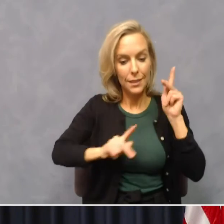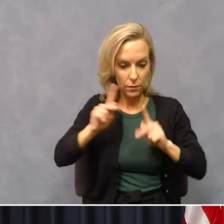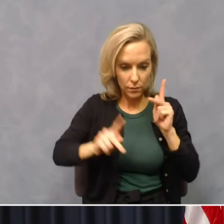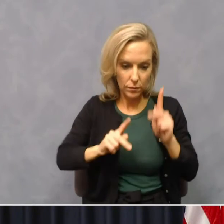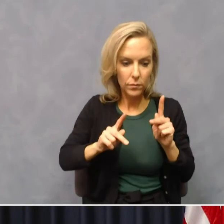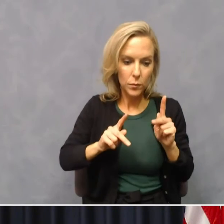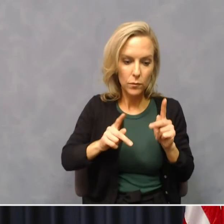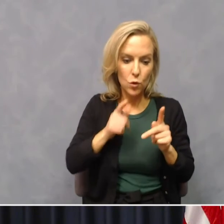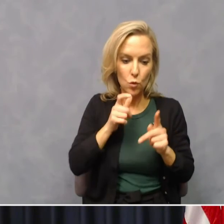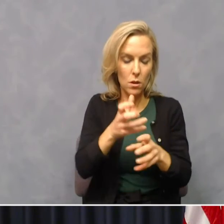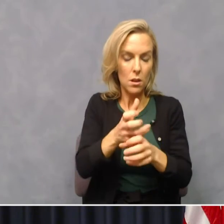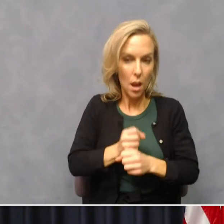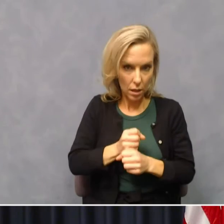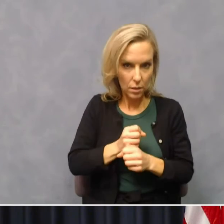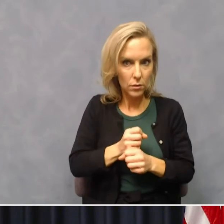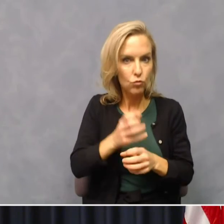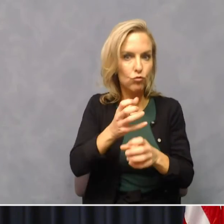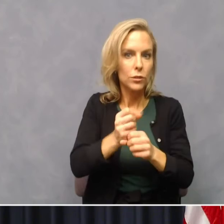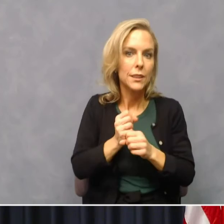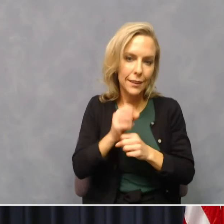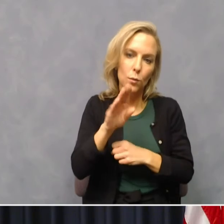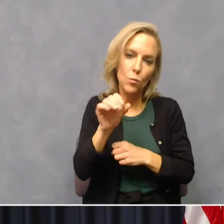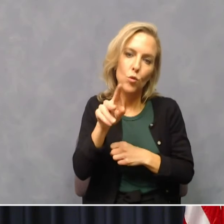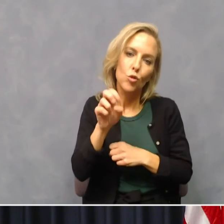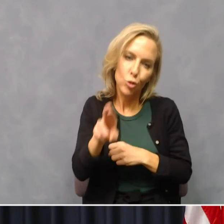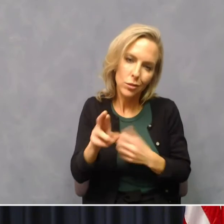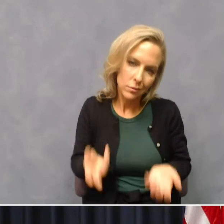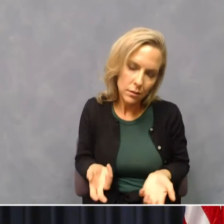it receive the booster. Again,